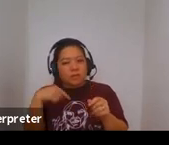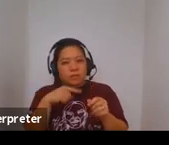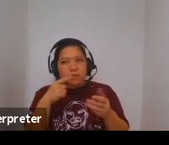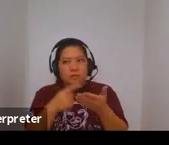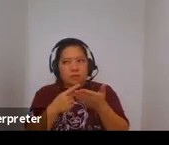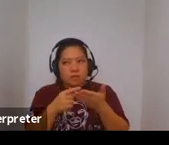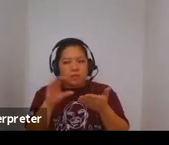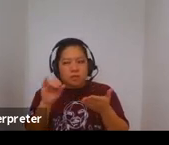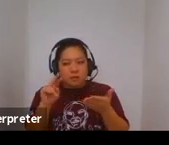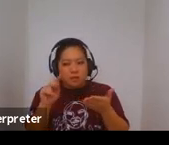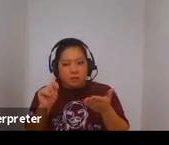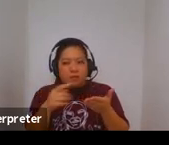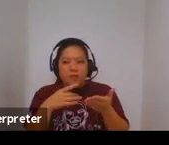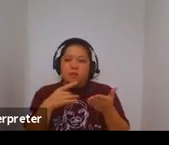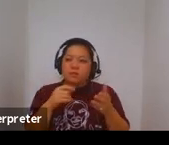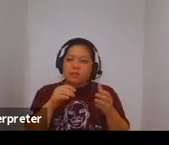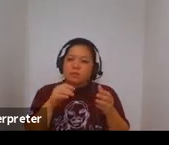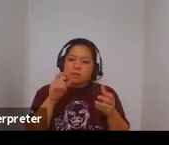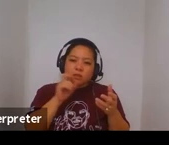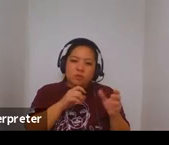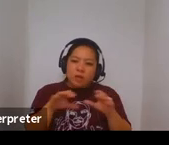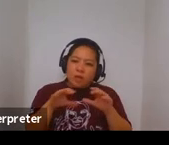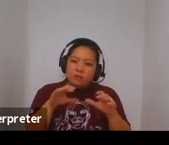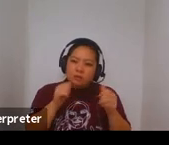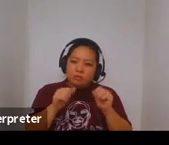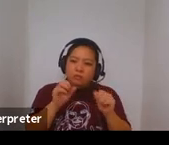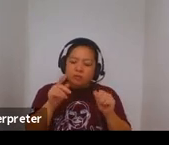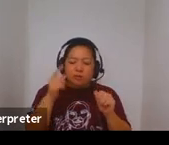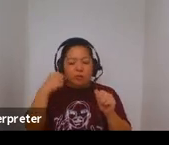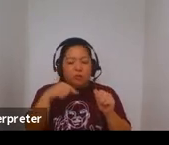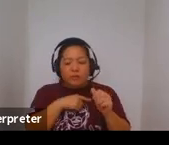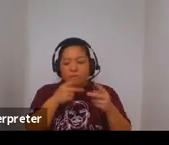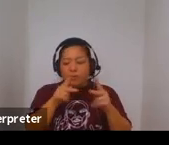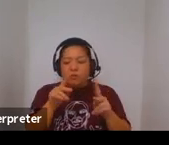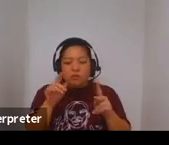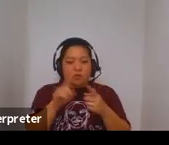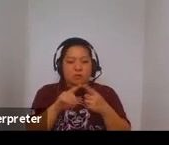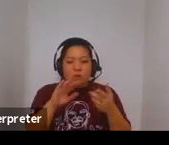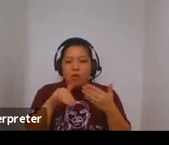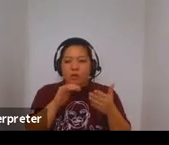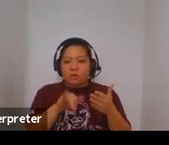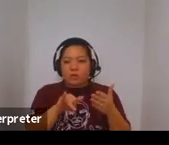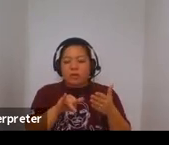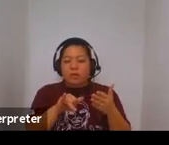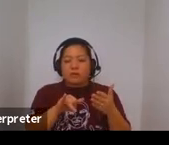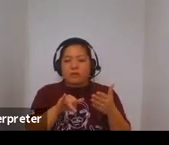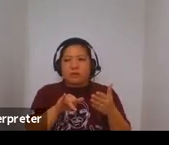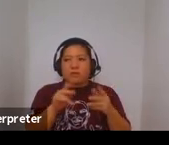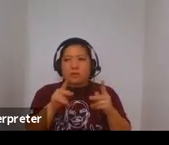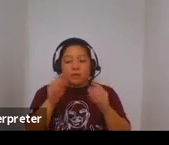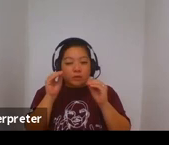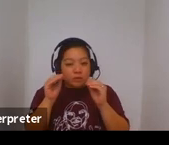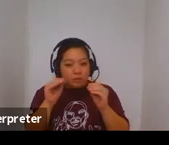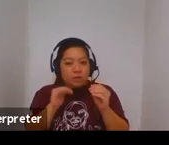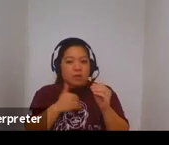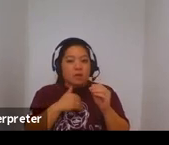a sexual act, but there are things we consent to all the time. And we need to teach young people, we need to teach